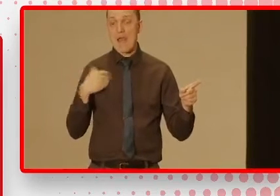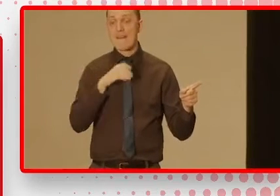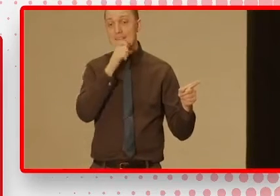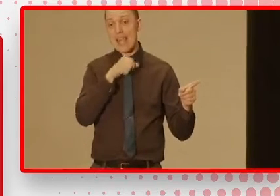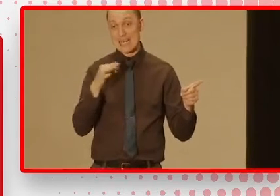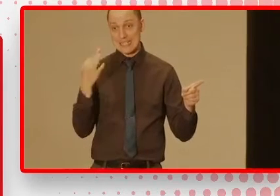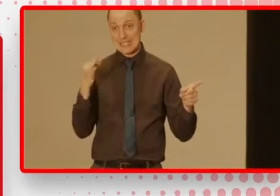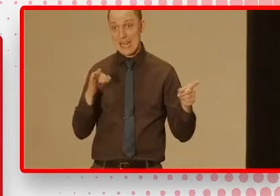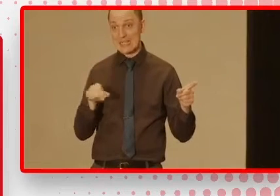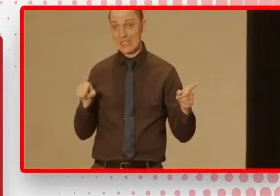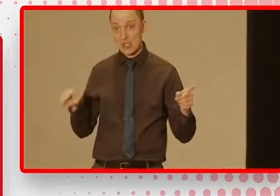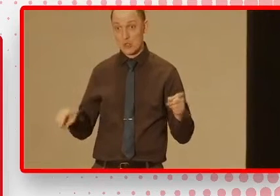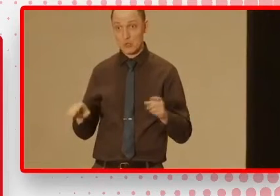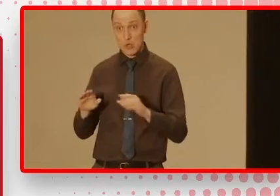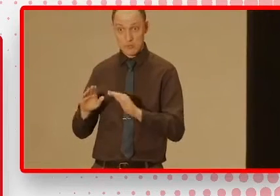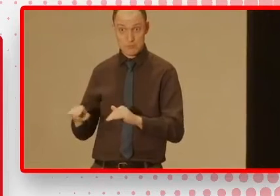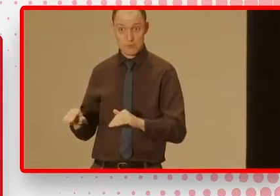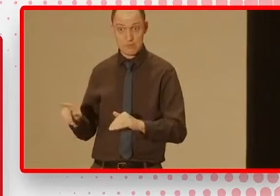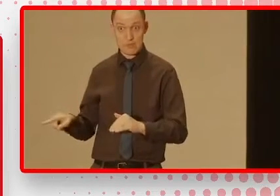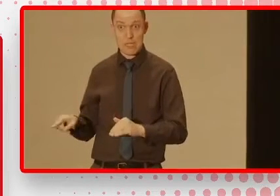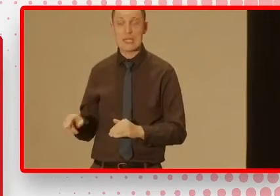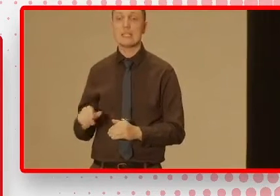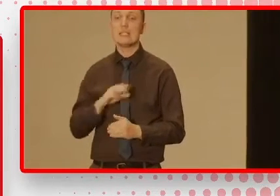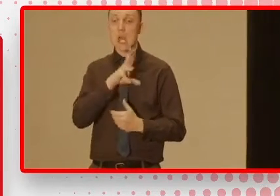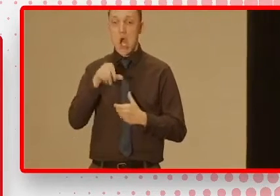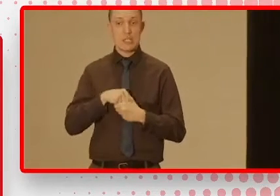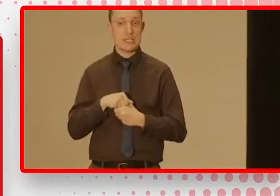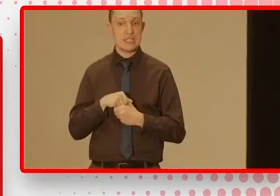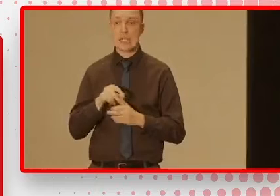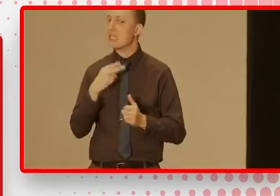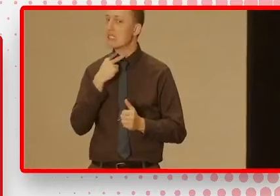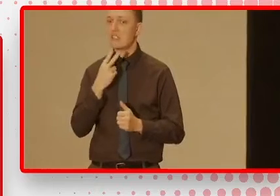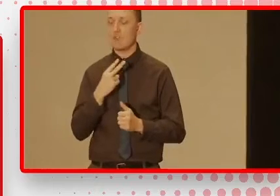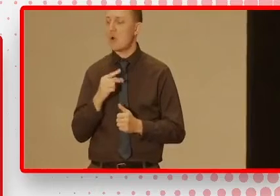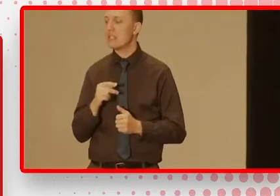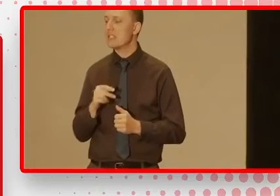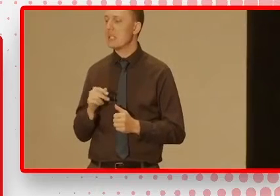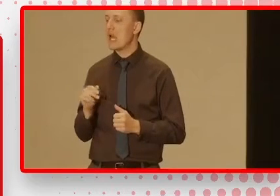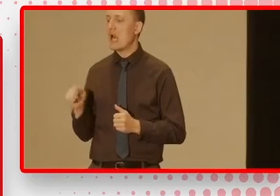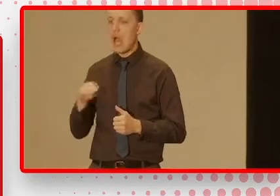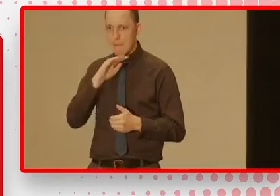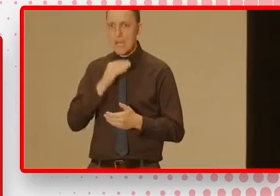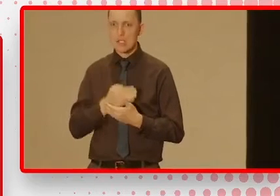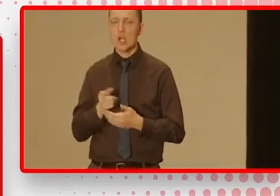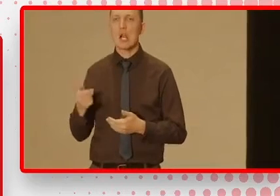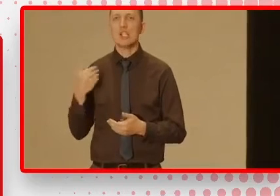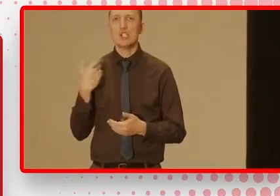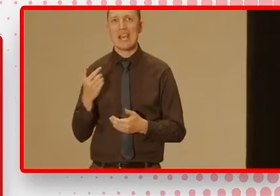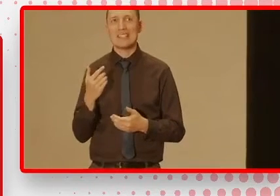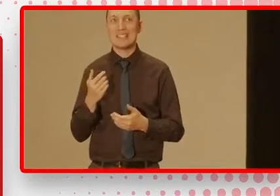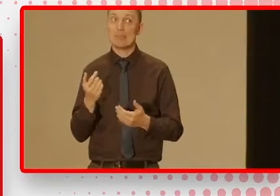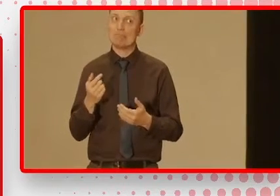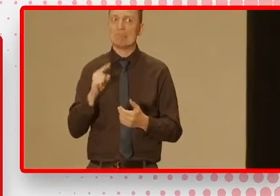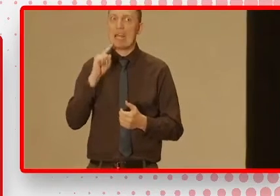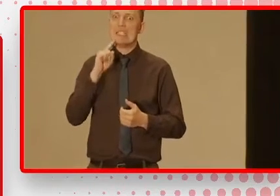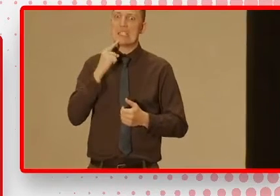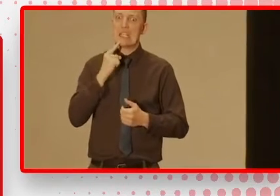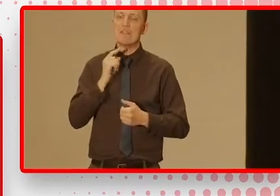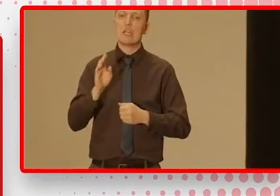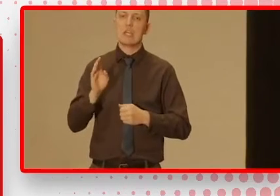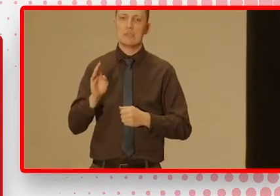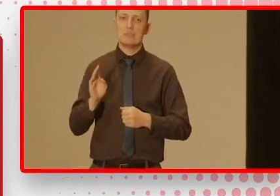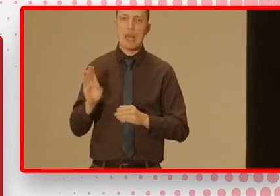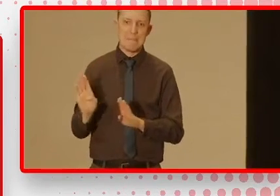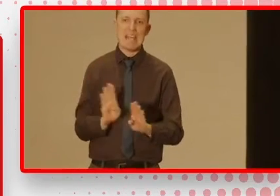who's nonverbal, autistic, and she has some pretty significant behaviors. She had an open case with